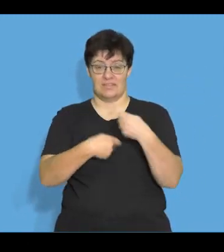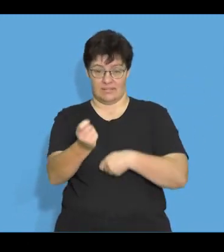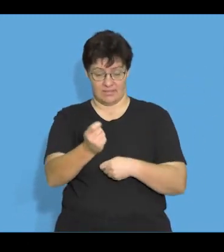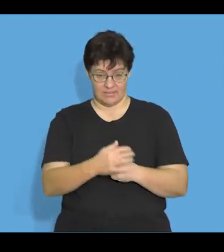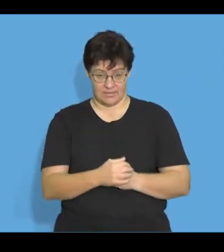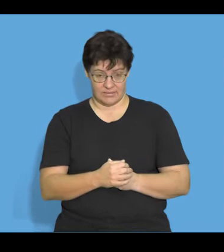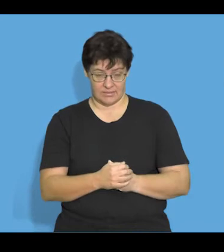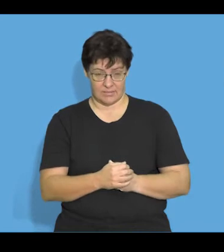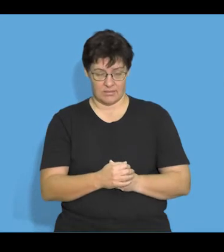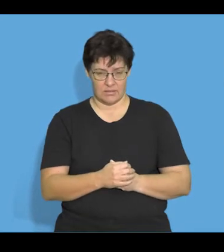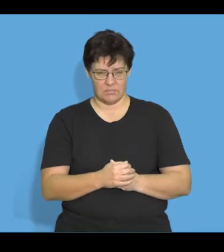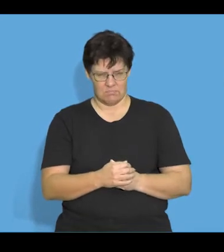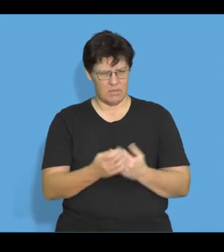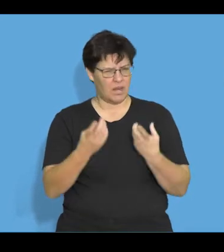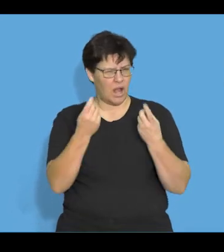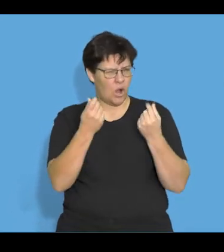sales. So clearly,